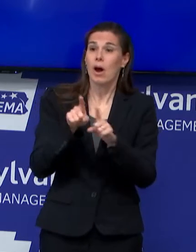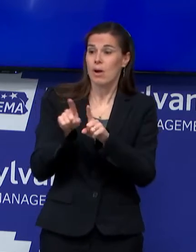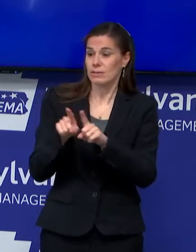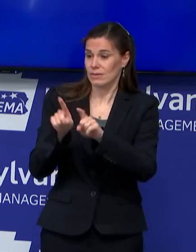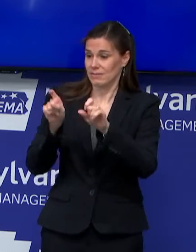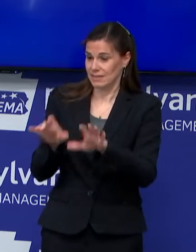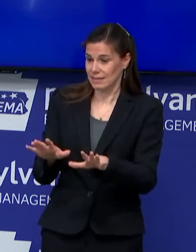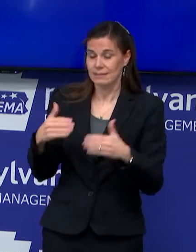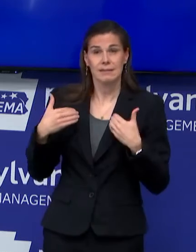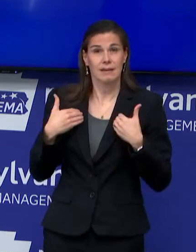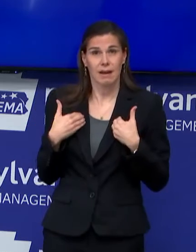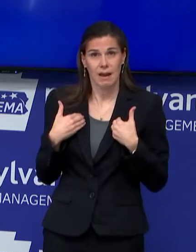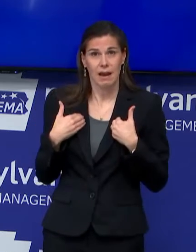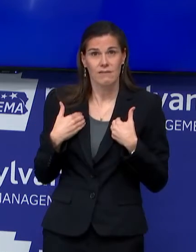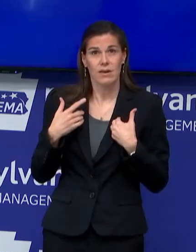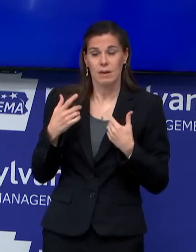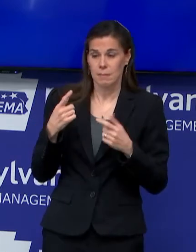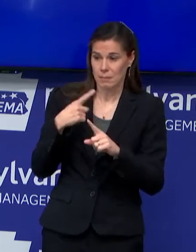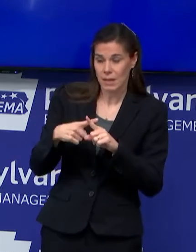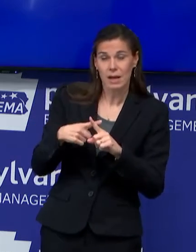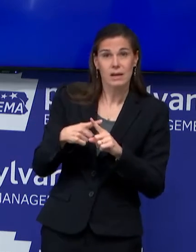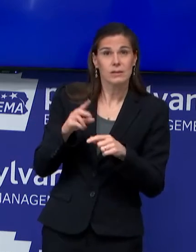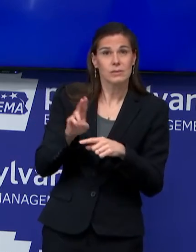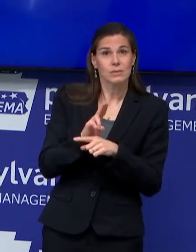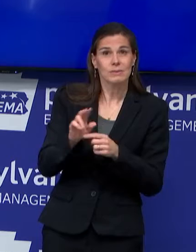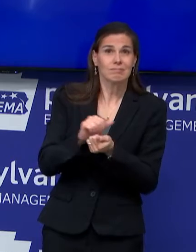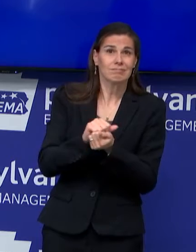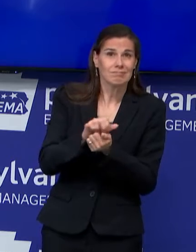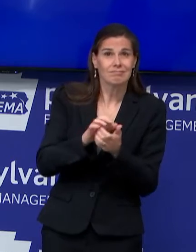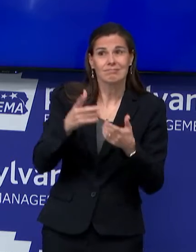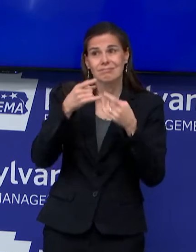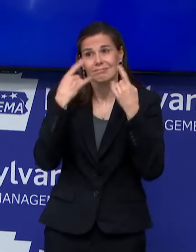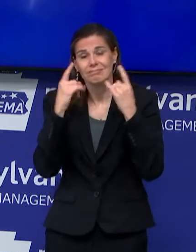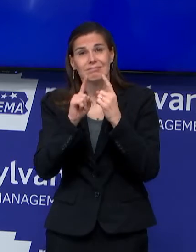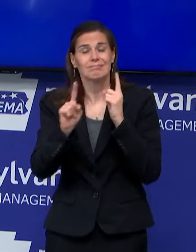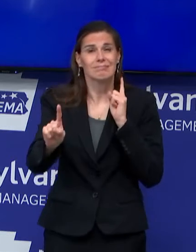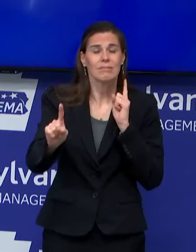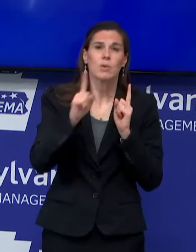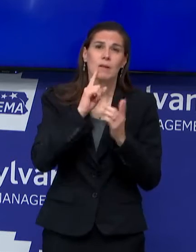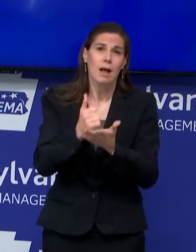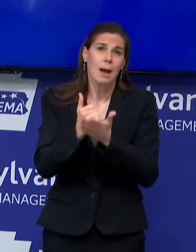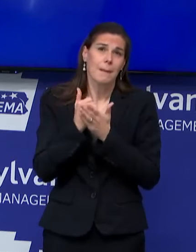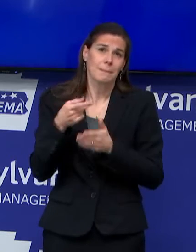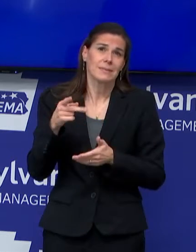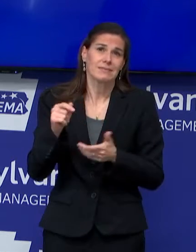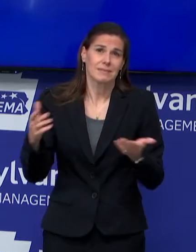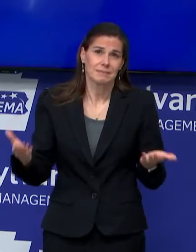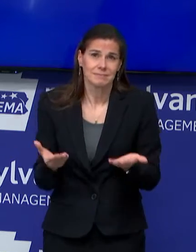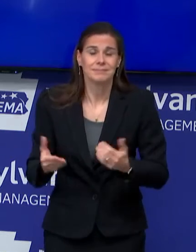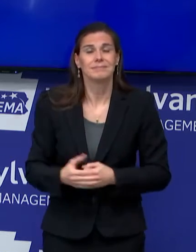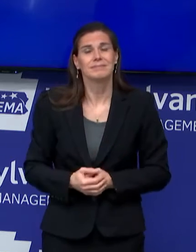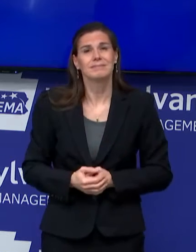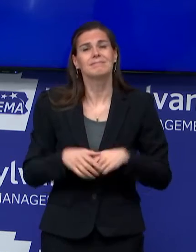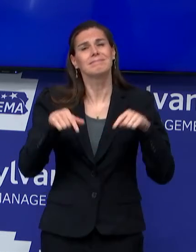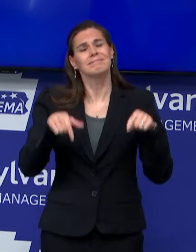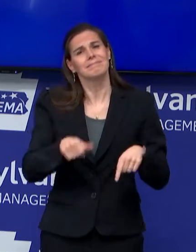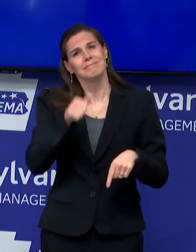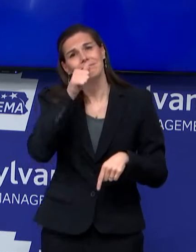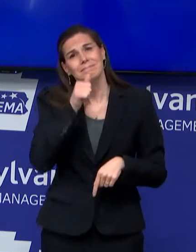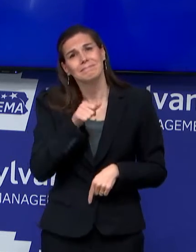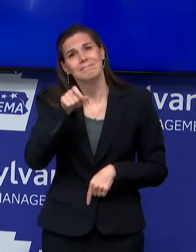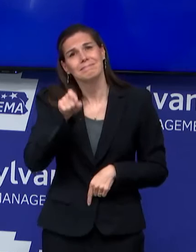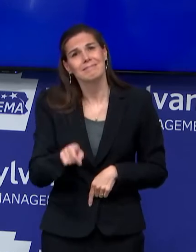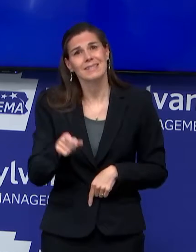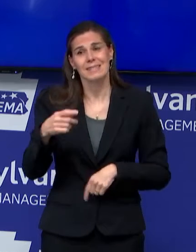a safe and healthy Pennsylvania. We must have patience as the amount of vaccine available in Pennsylvania and